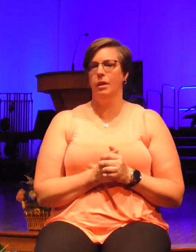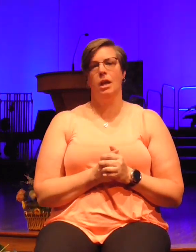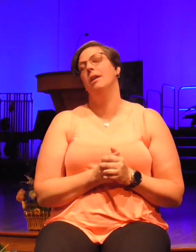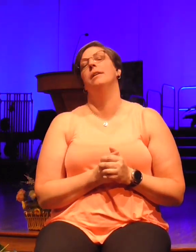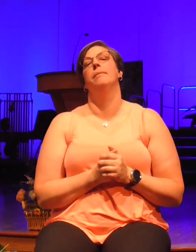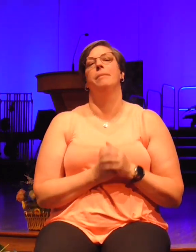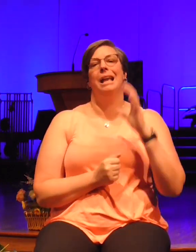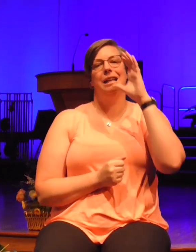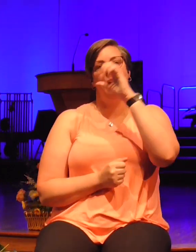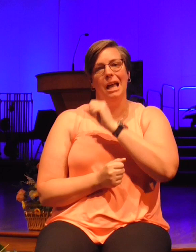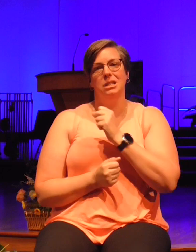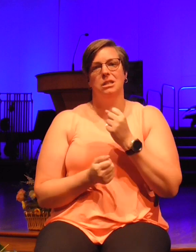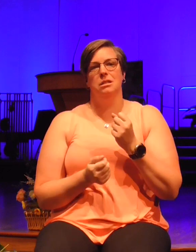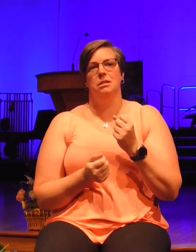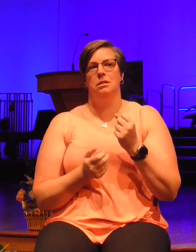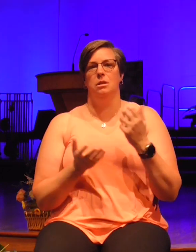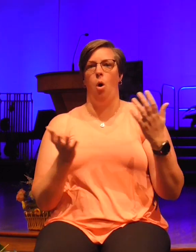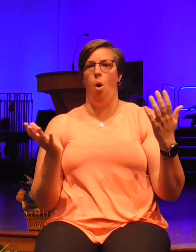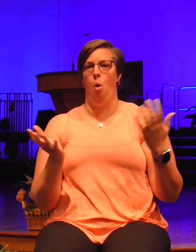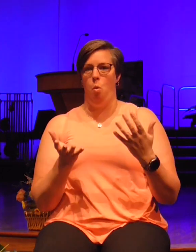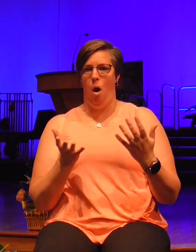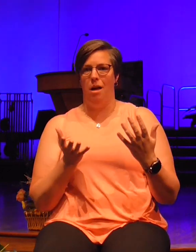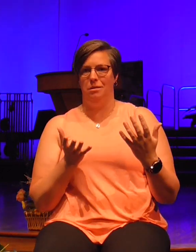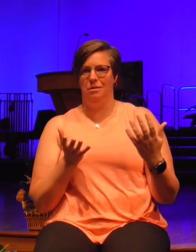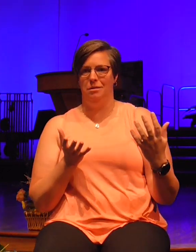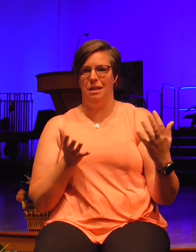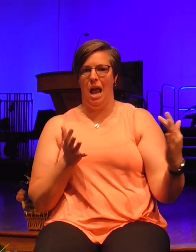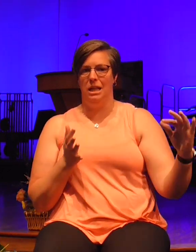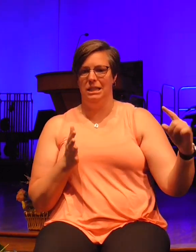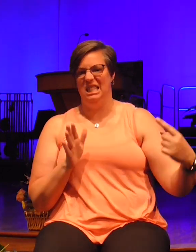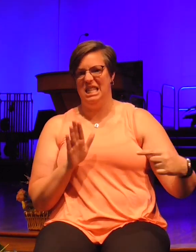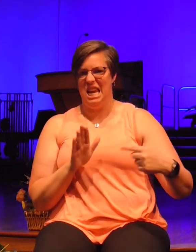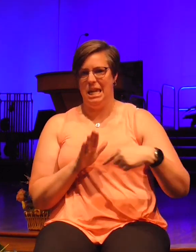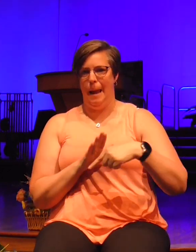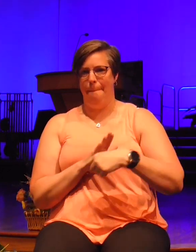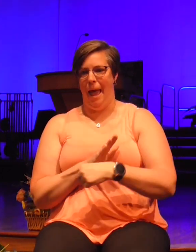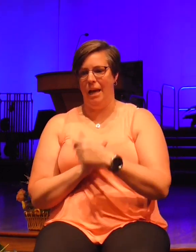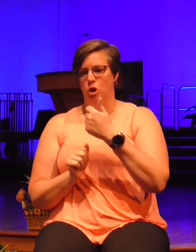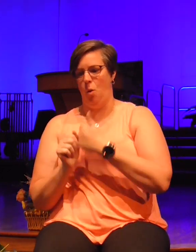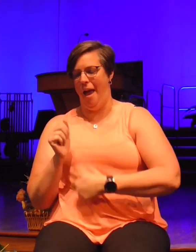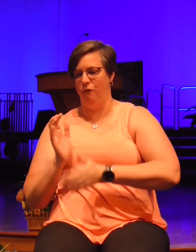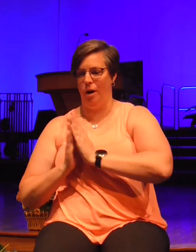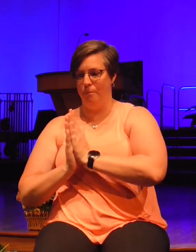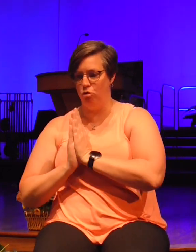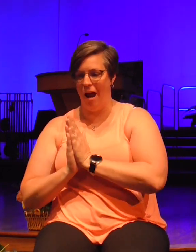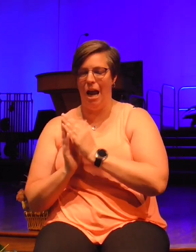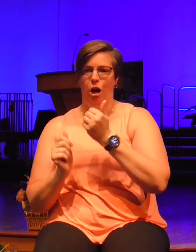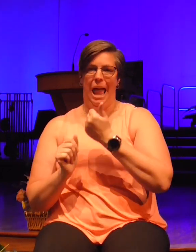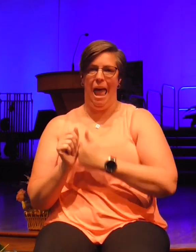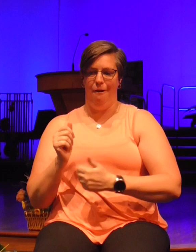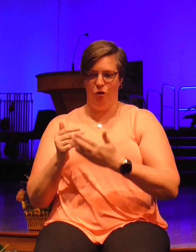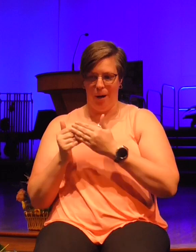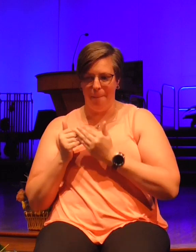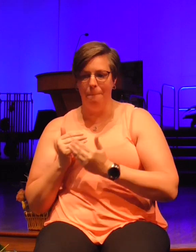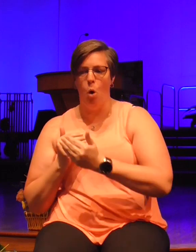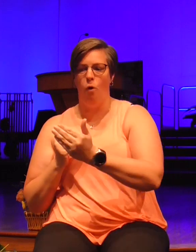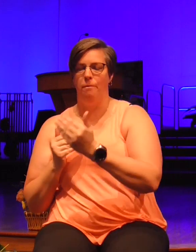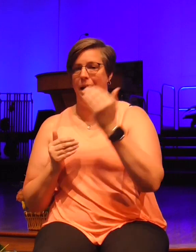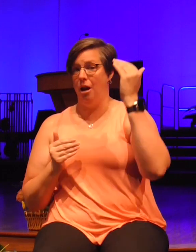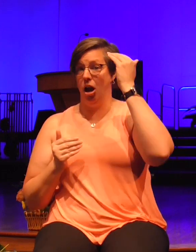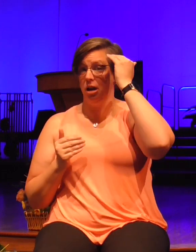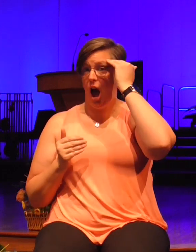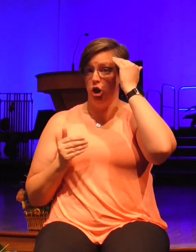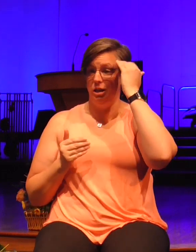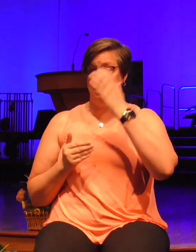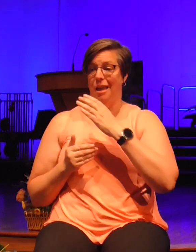infiltrating every prayer, every affirmation, every desire, every movement forward, consciously and